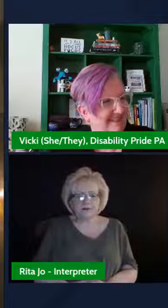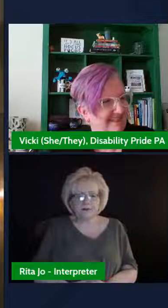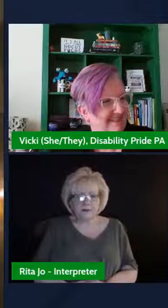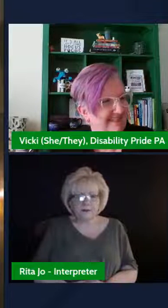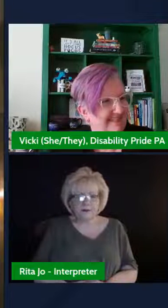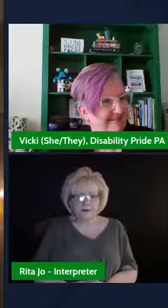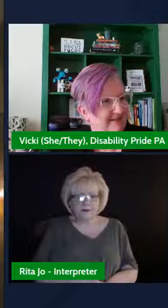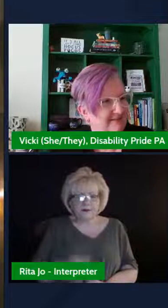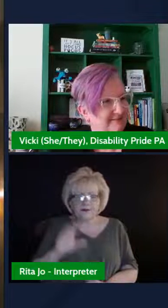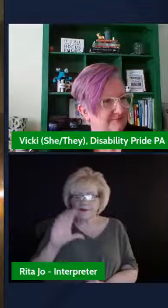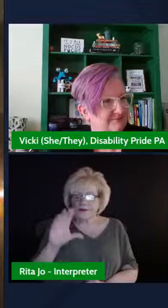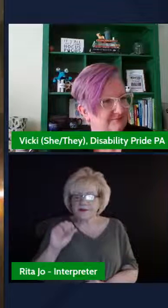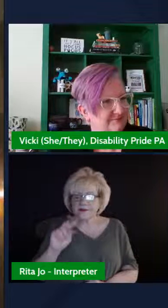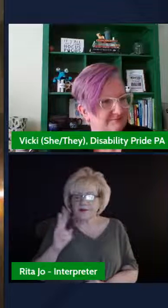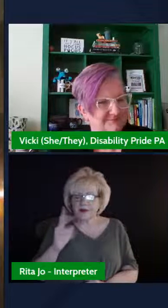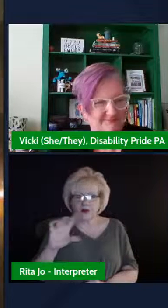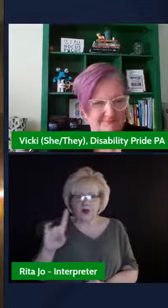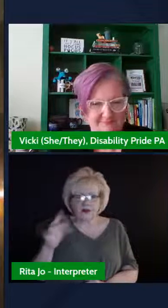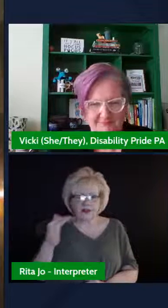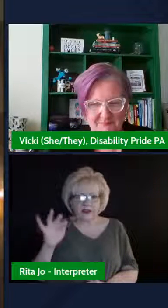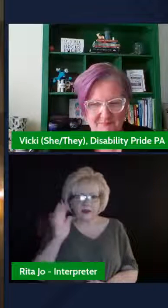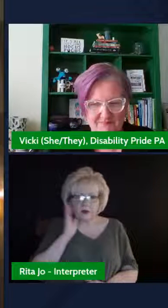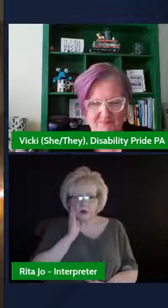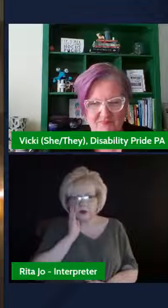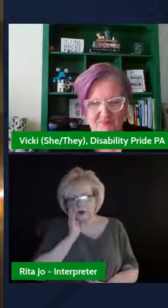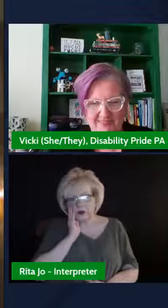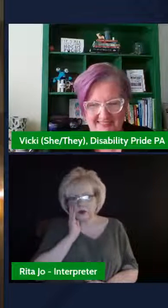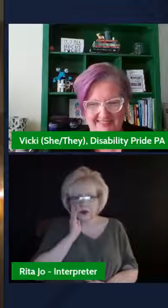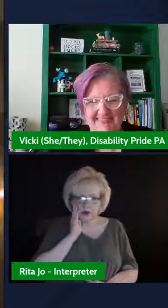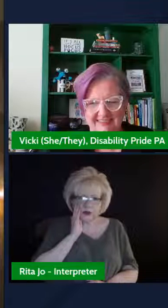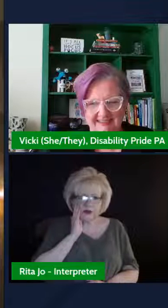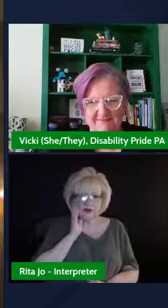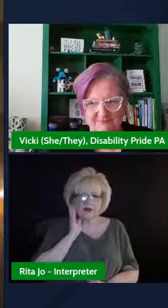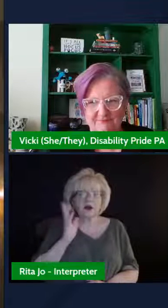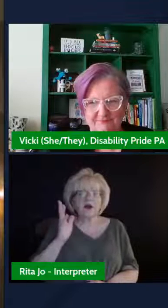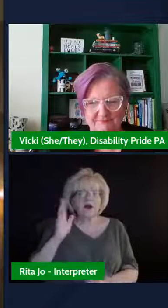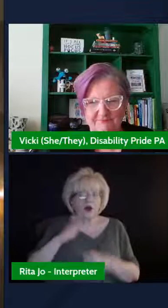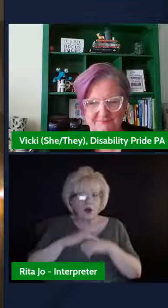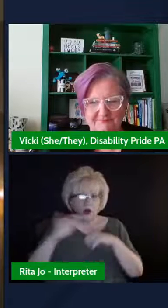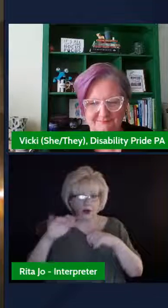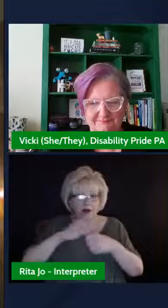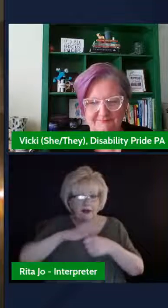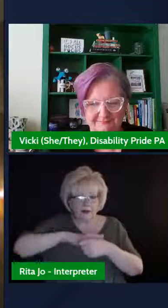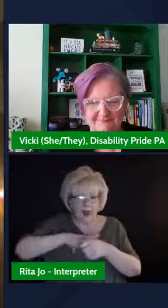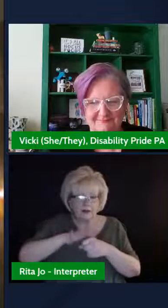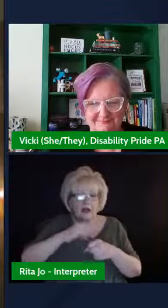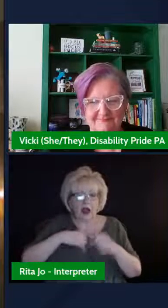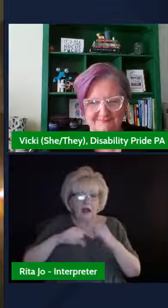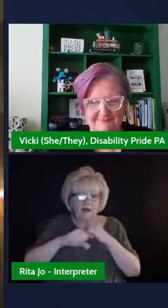my goodness. So I went on a very long rant very early in the pandemic about how I was livid,